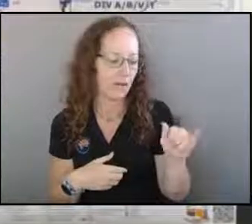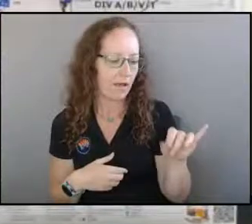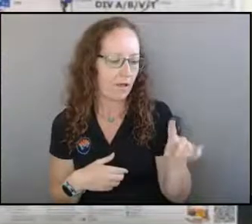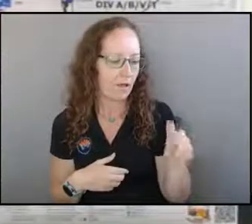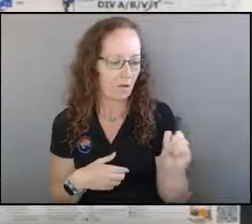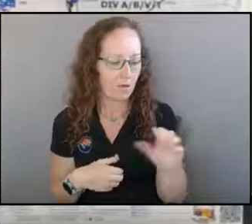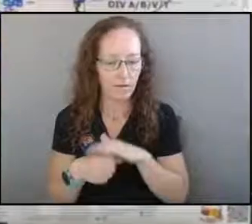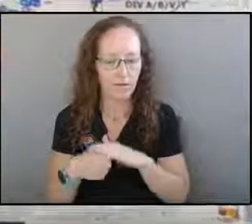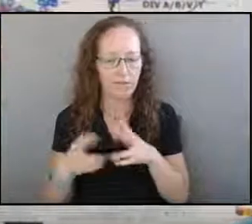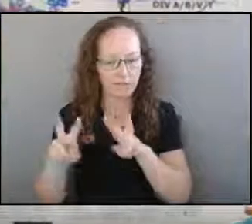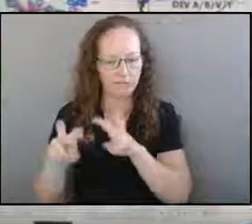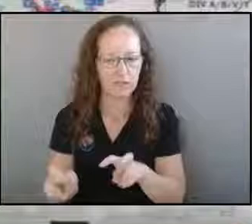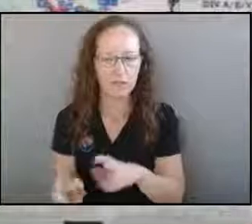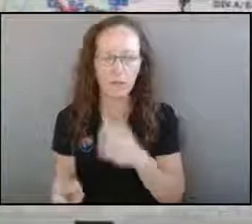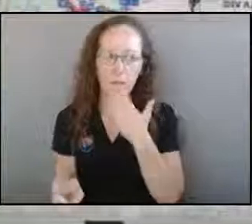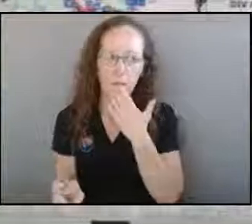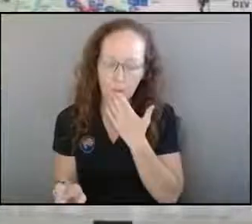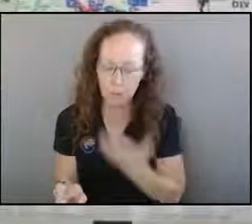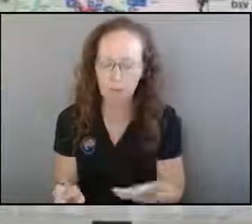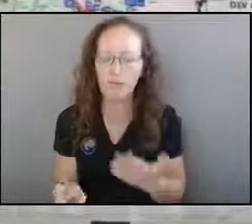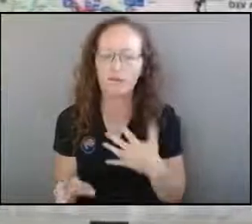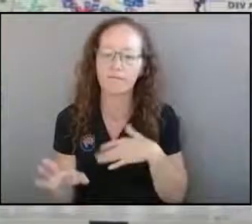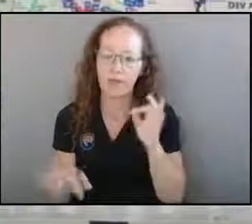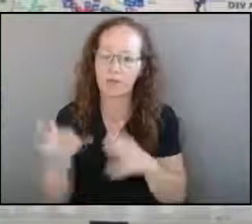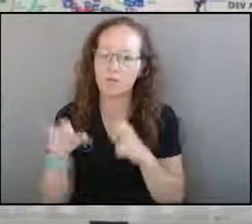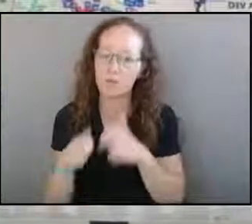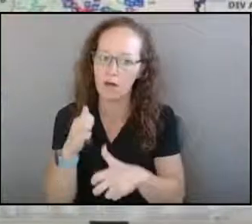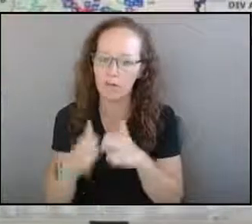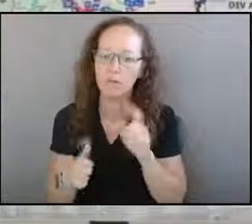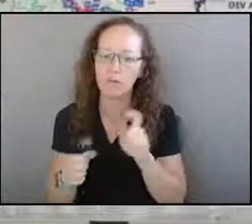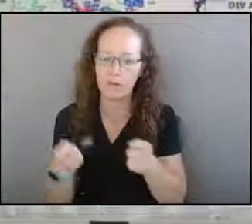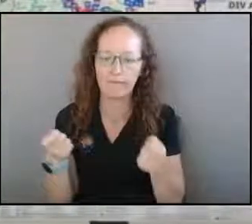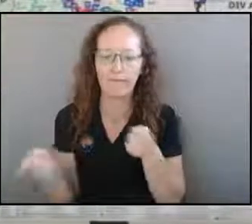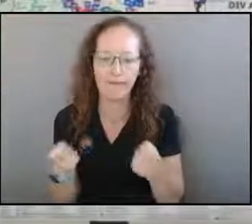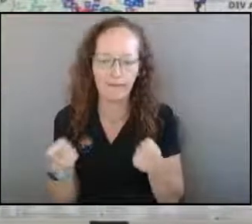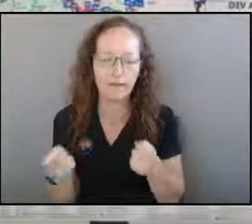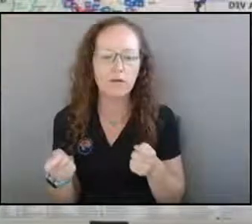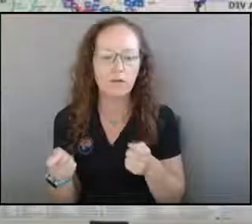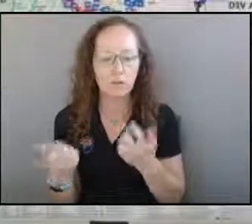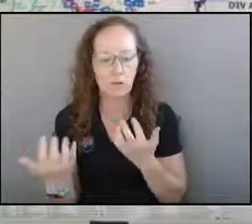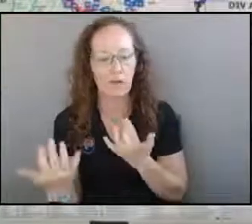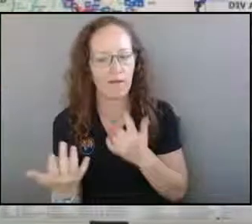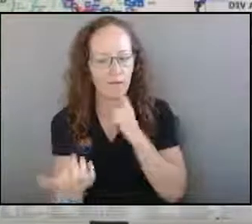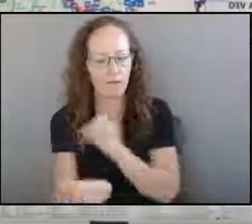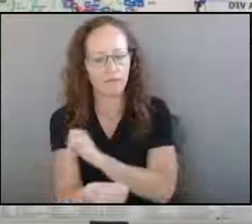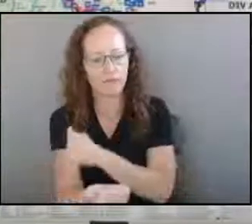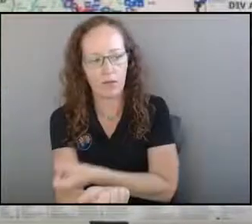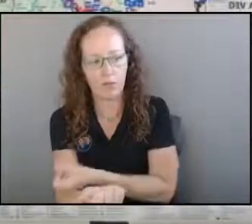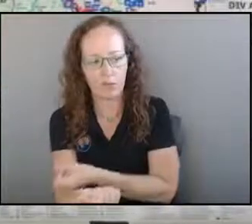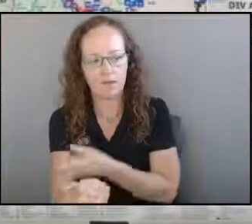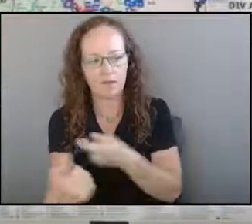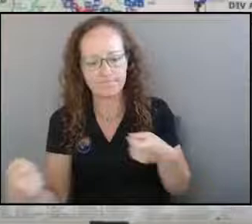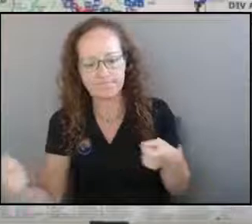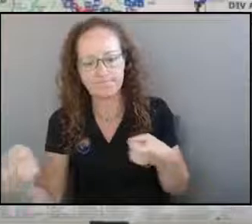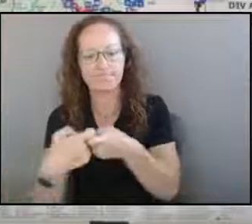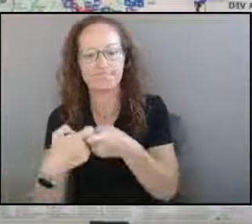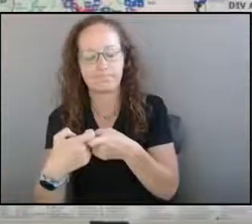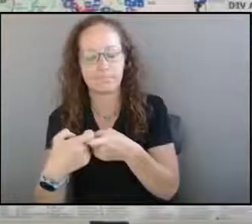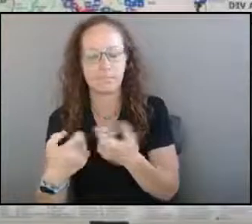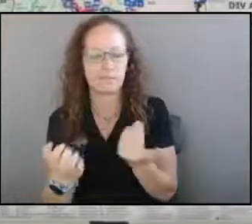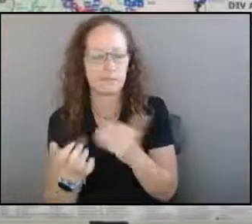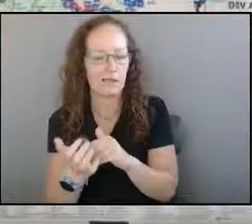some issues there that we'll have to address, and we'll wait for authorization to energize there hopefully shortly.